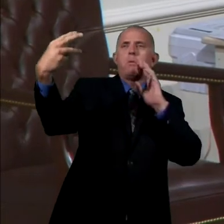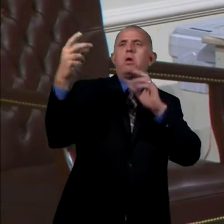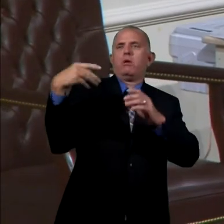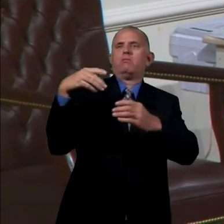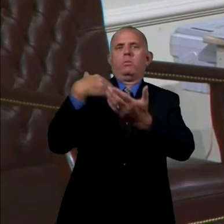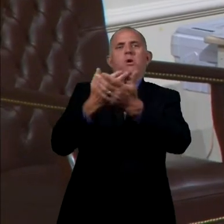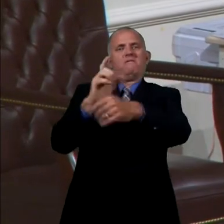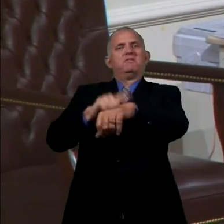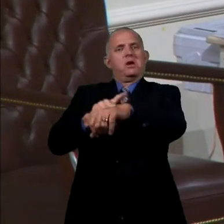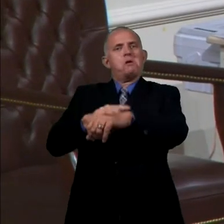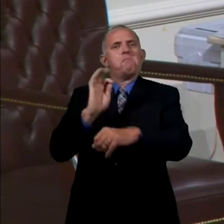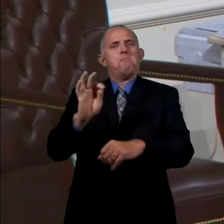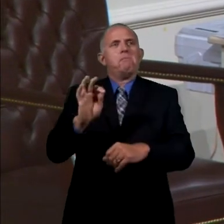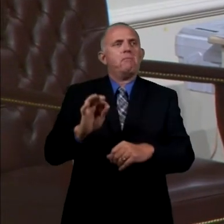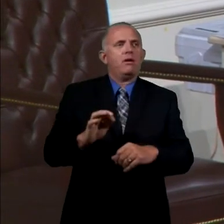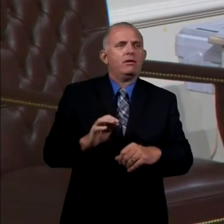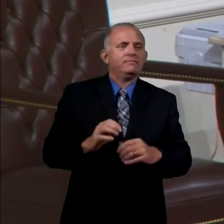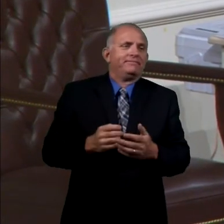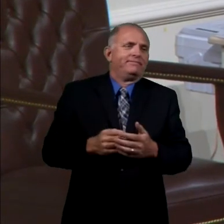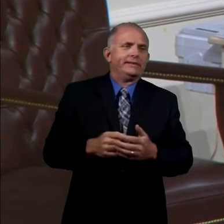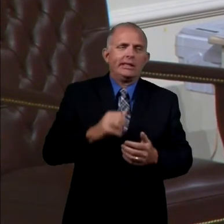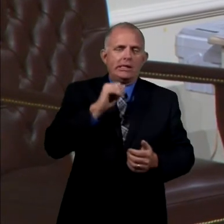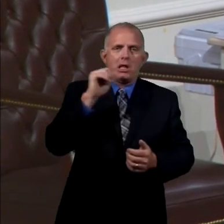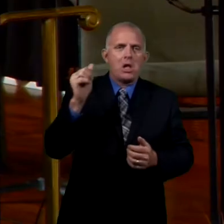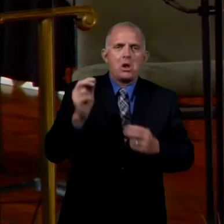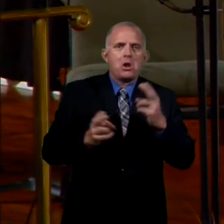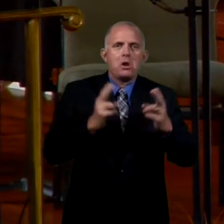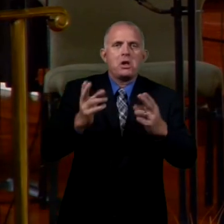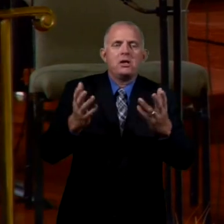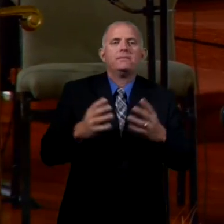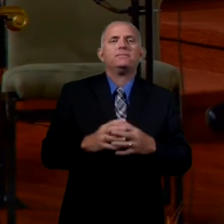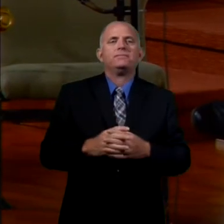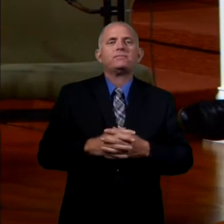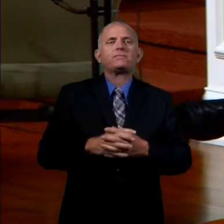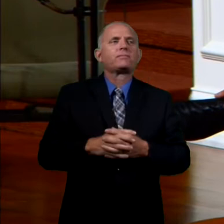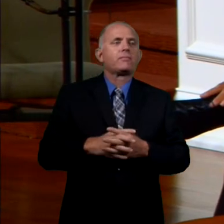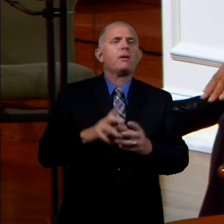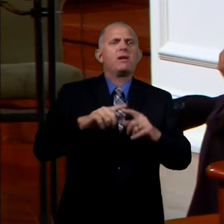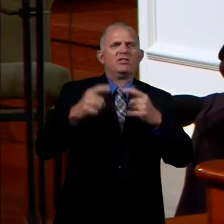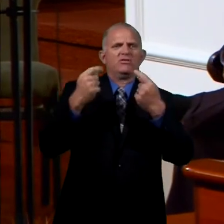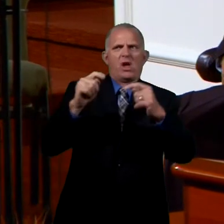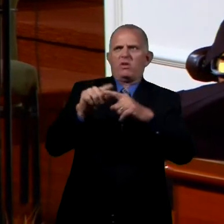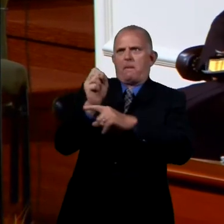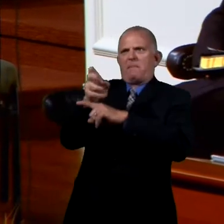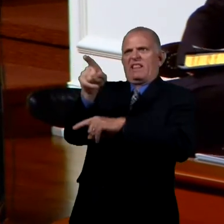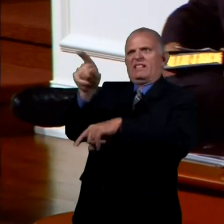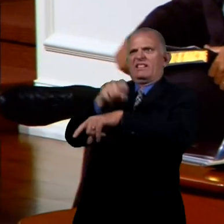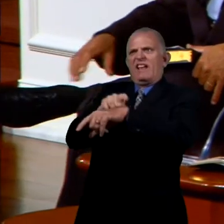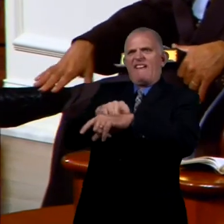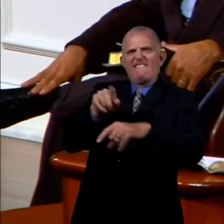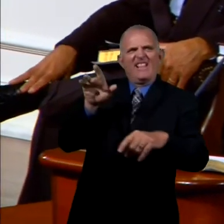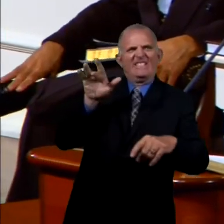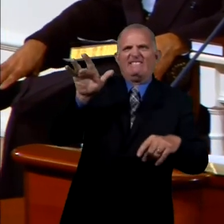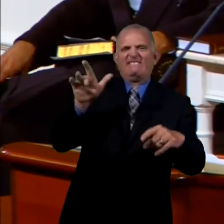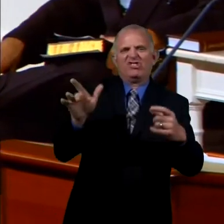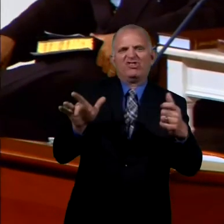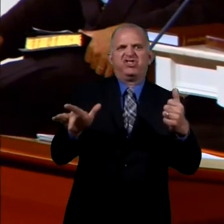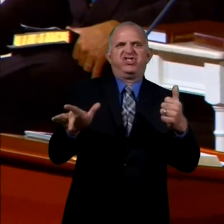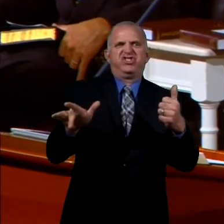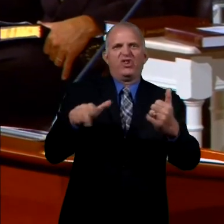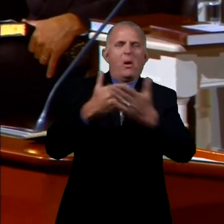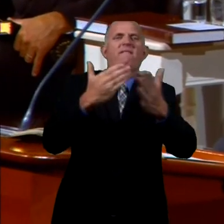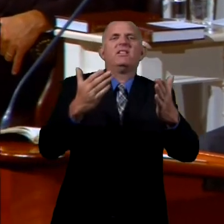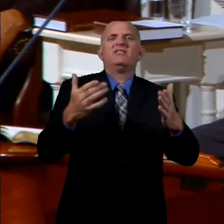time, they're not in a hurry. But they go crazy to beat whatever time is on that screen. And then they brag about how many